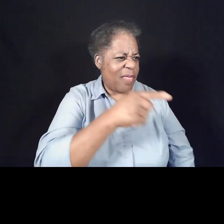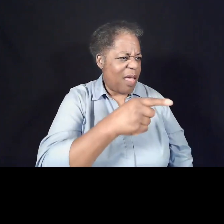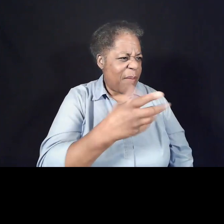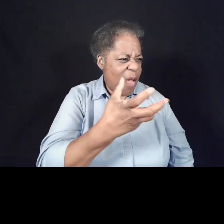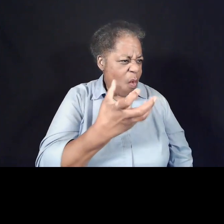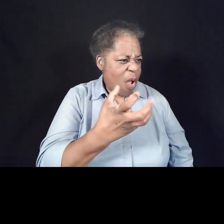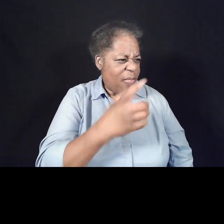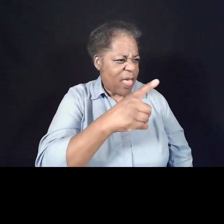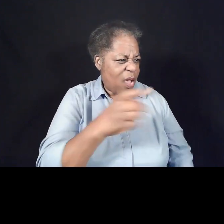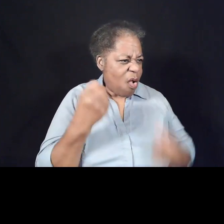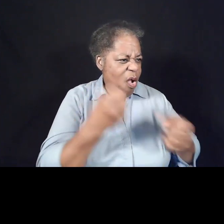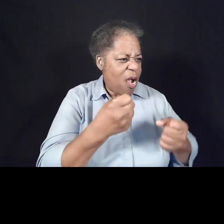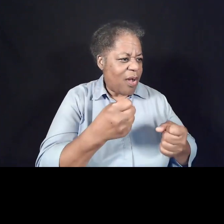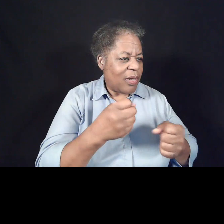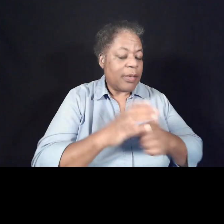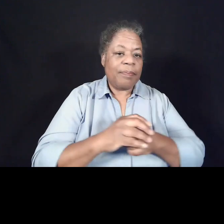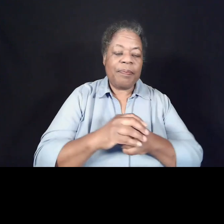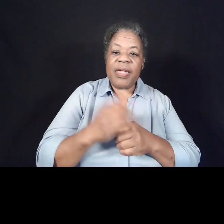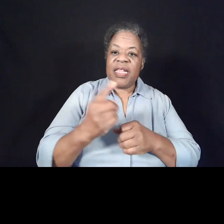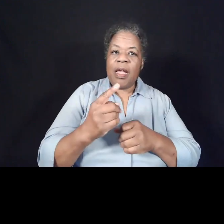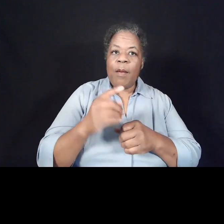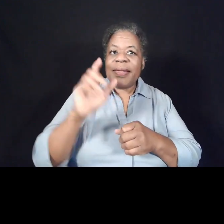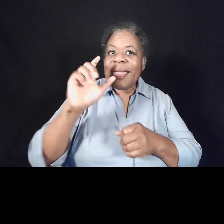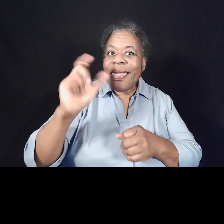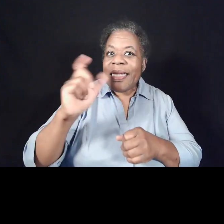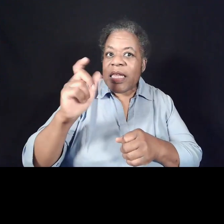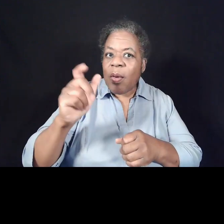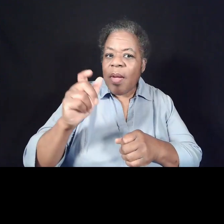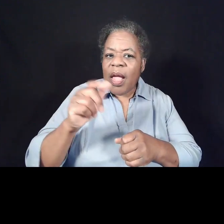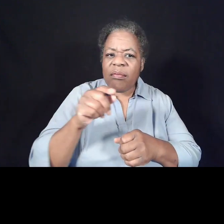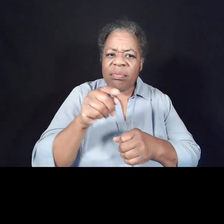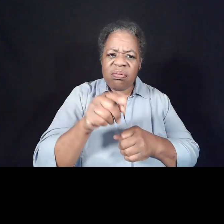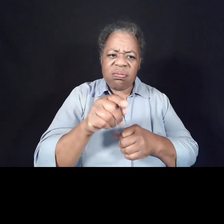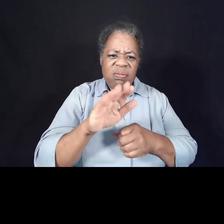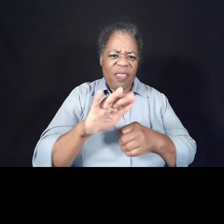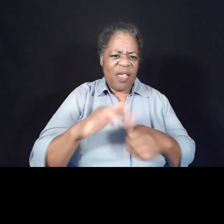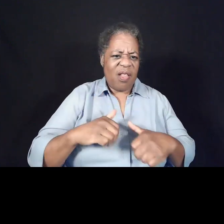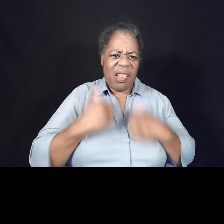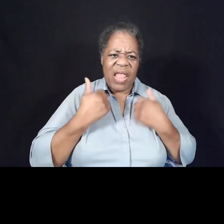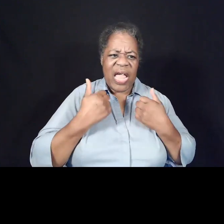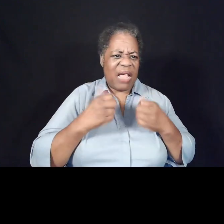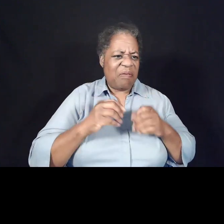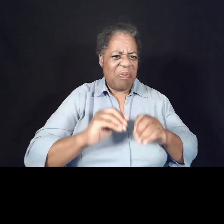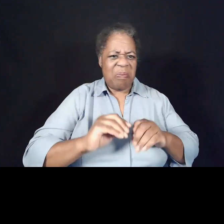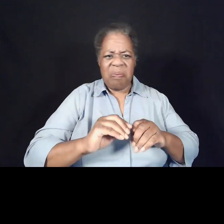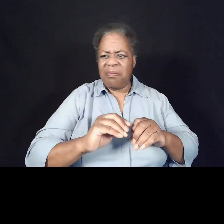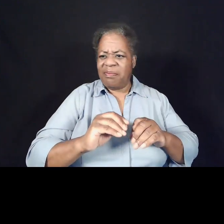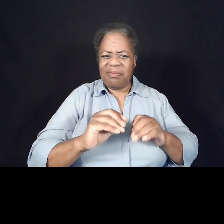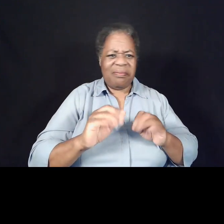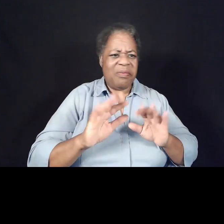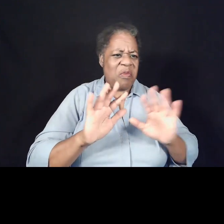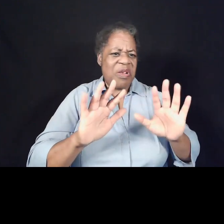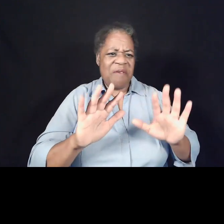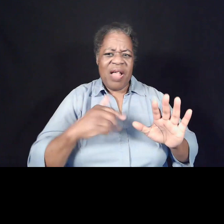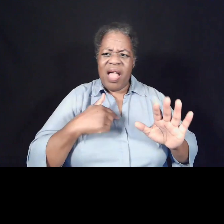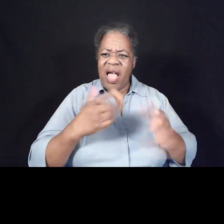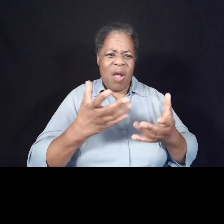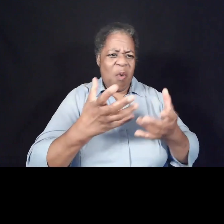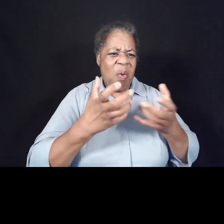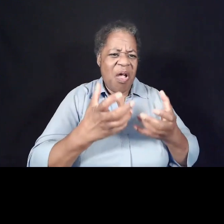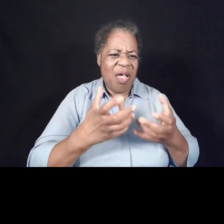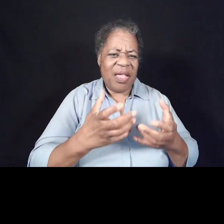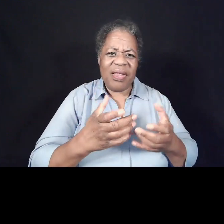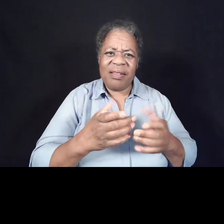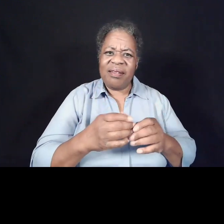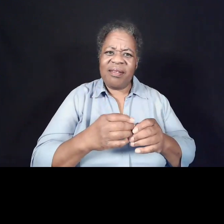Have you ever looked at someone else's Instagram post and wished their life was your life? And made some snarky comment about them